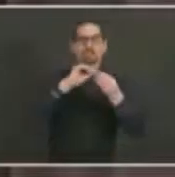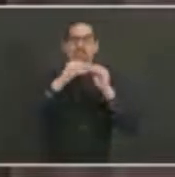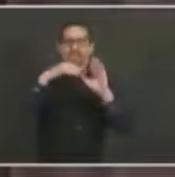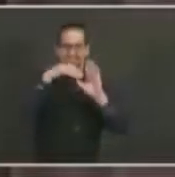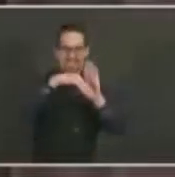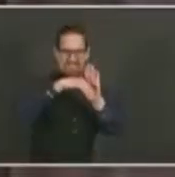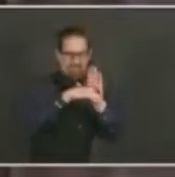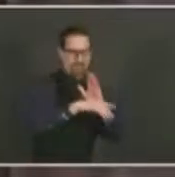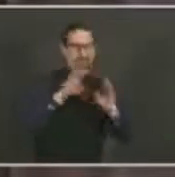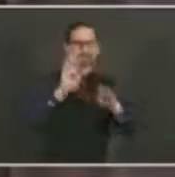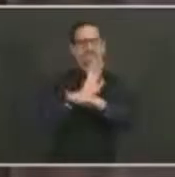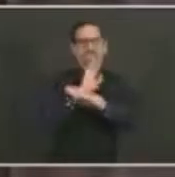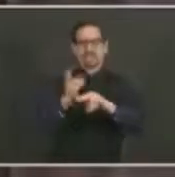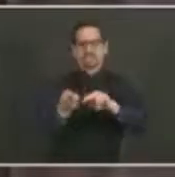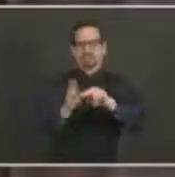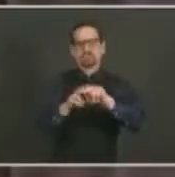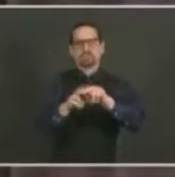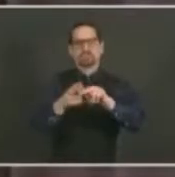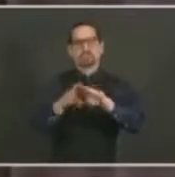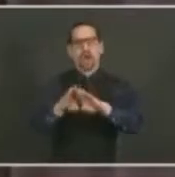support our businesses.